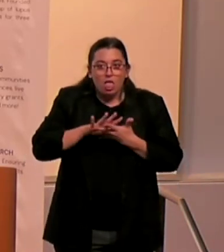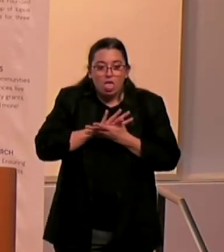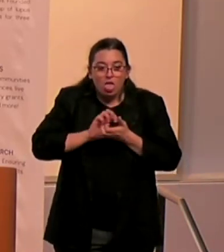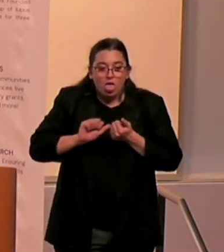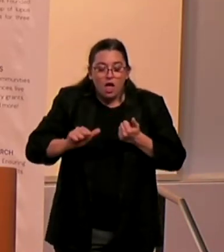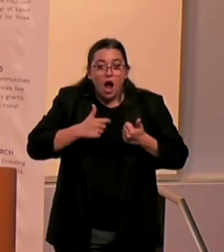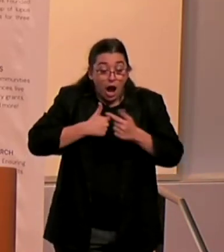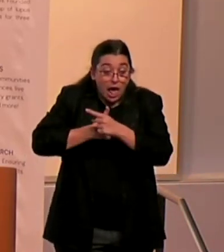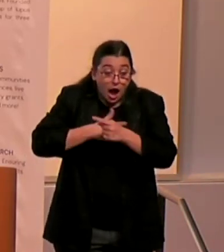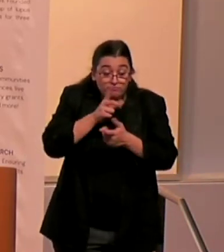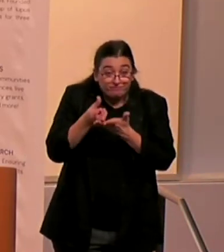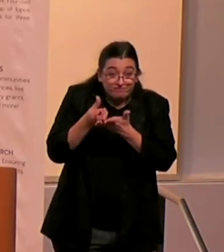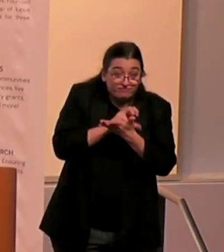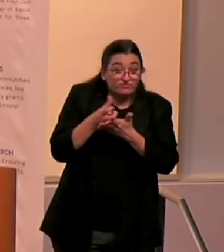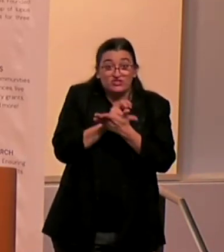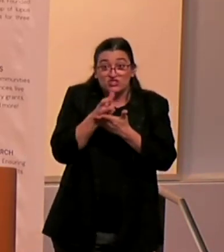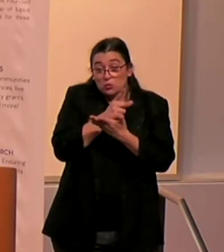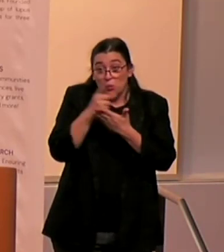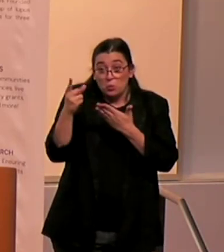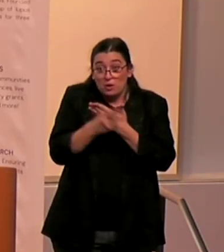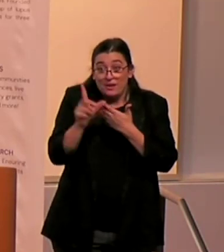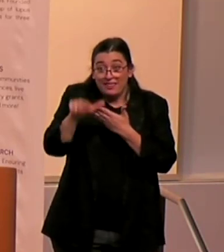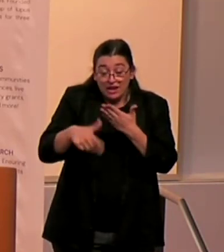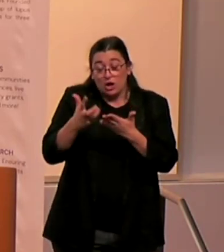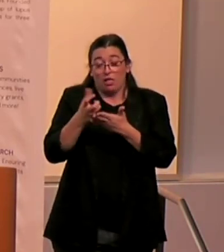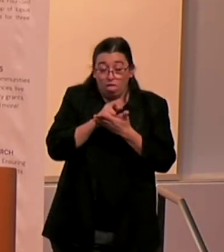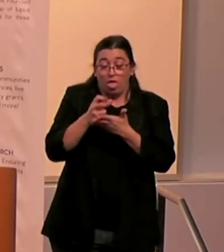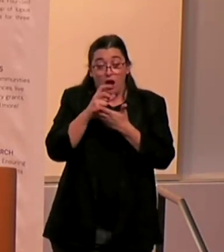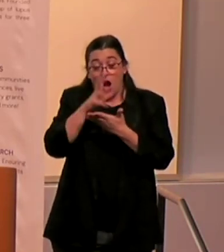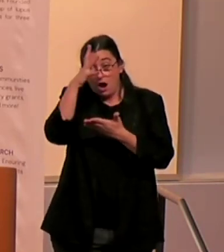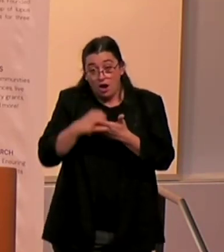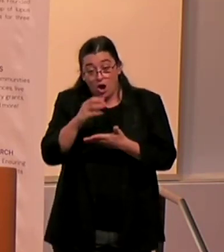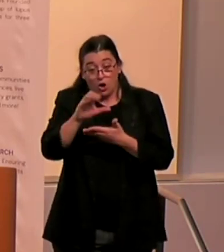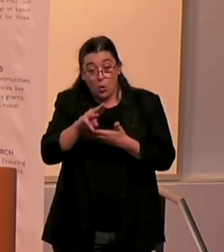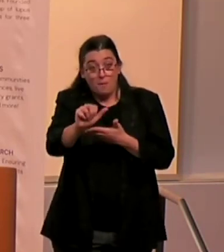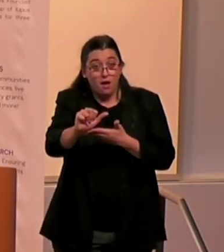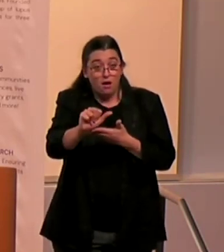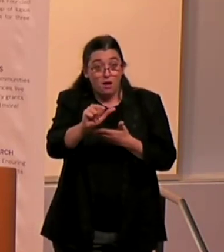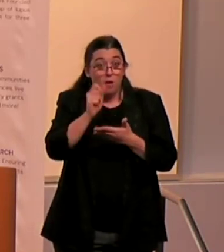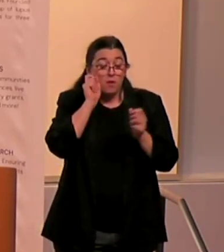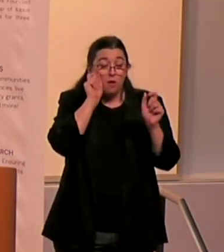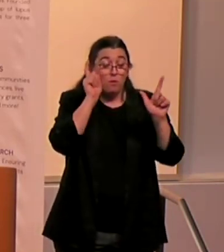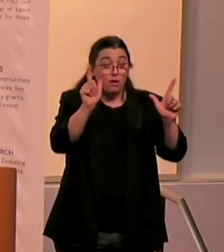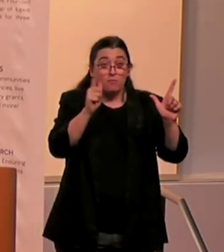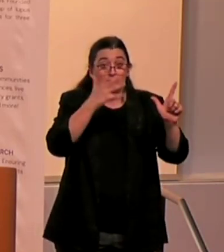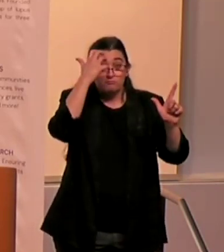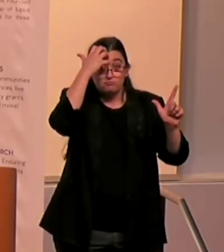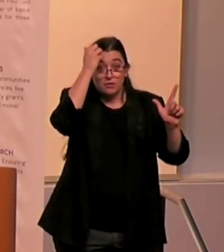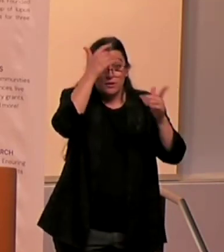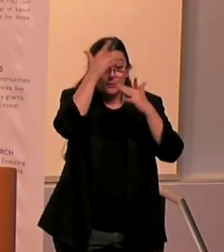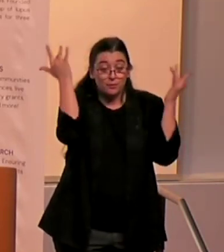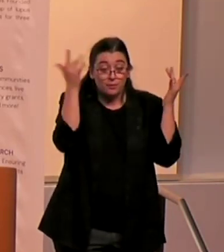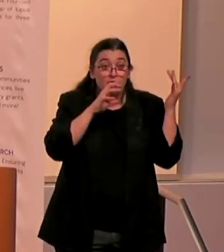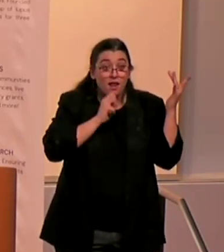landed me in a coma for a week. When I woke up from that coma, my memory was gone. At 10 years old, I was a